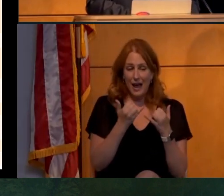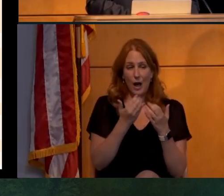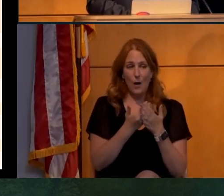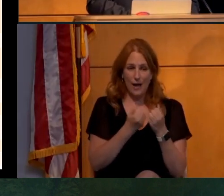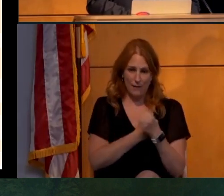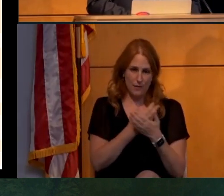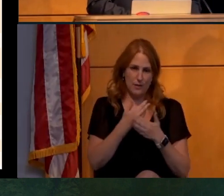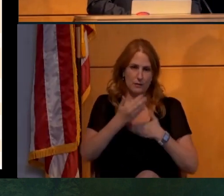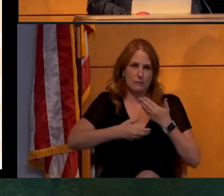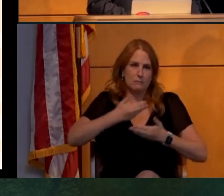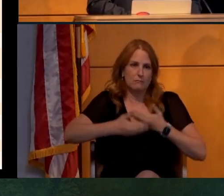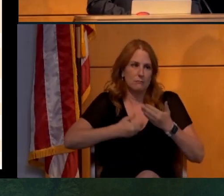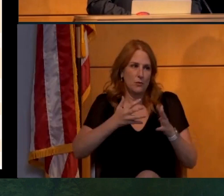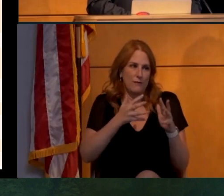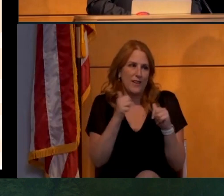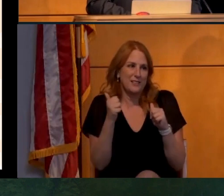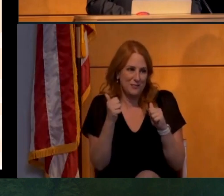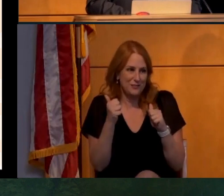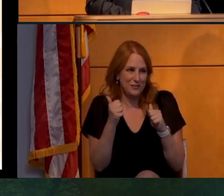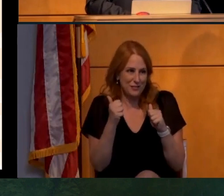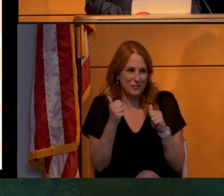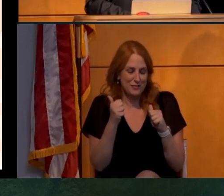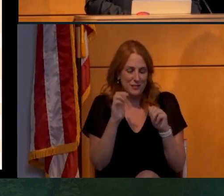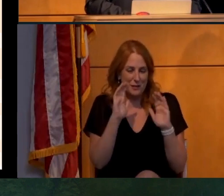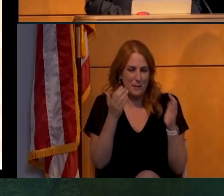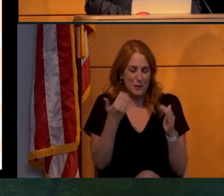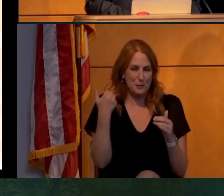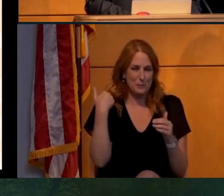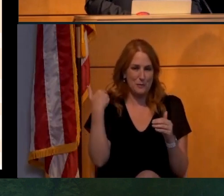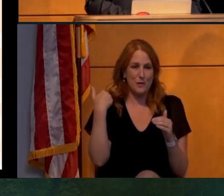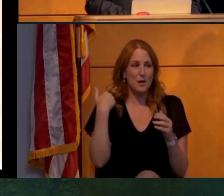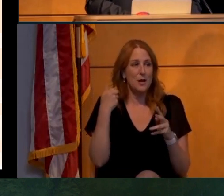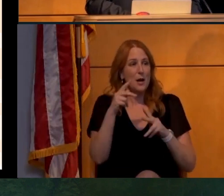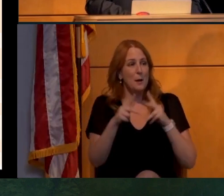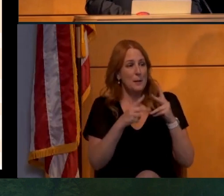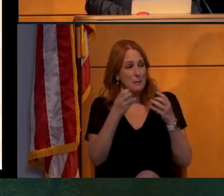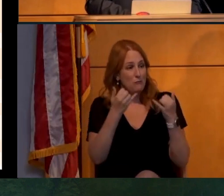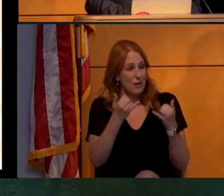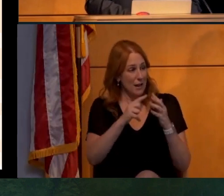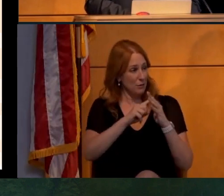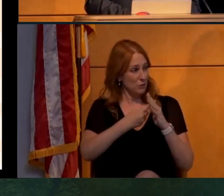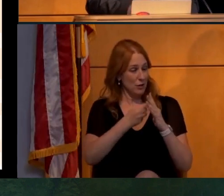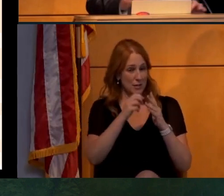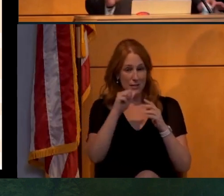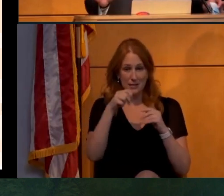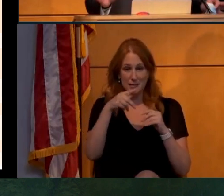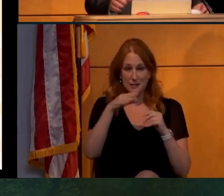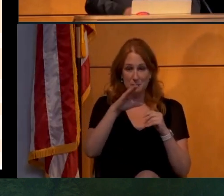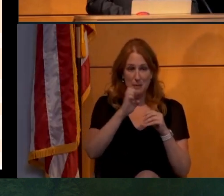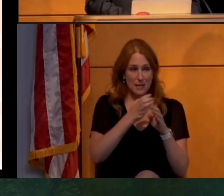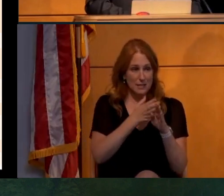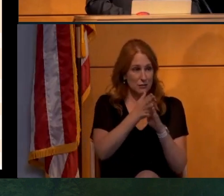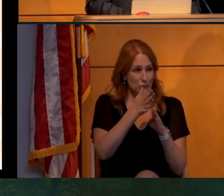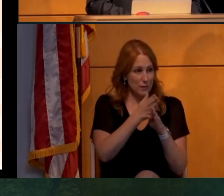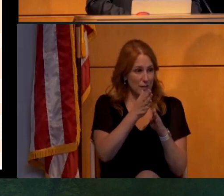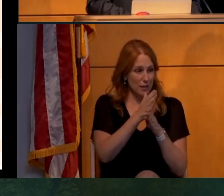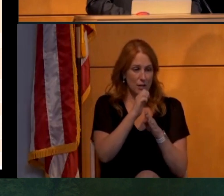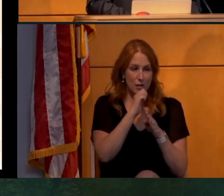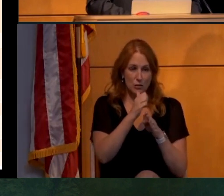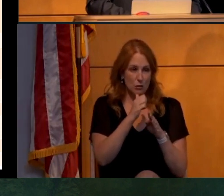way faster than in the past. So folks of you who are starting your space career, Don't be alarmed.